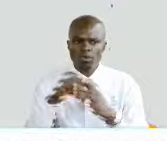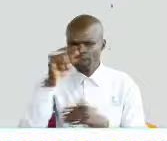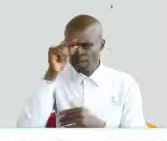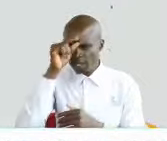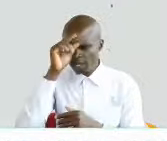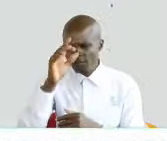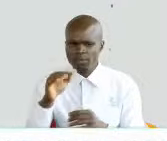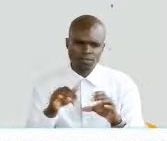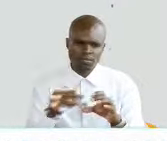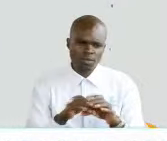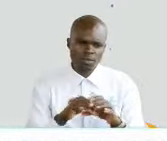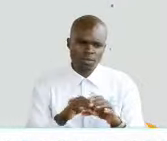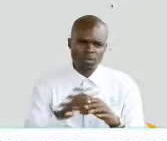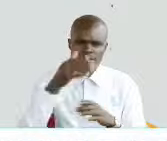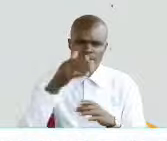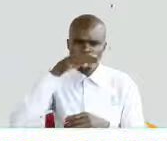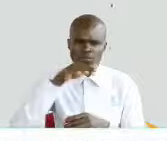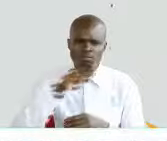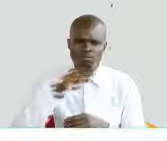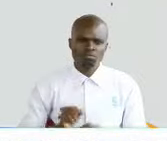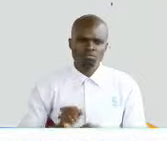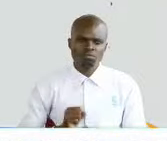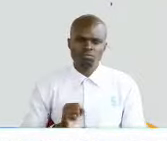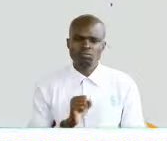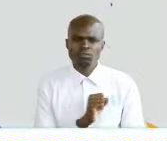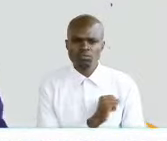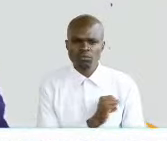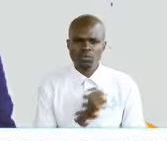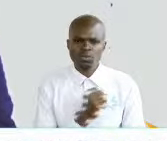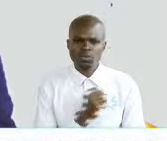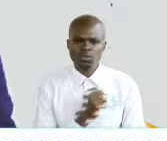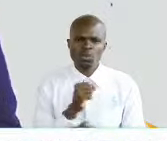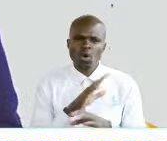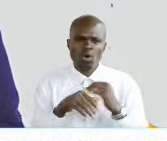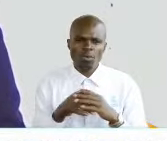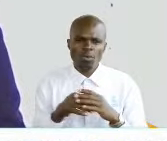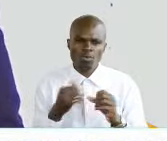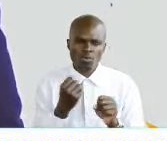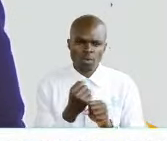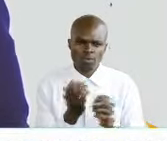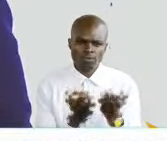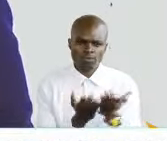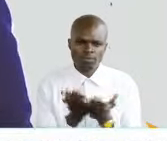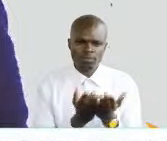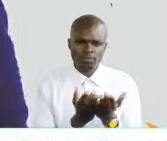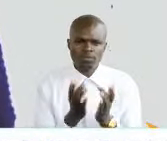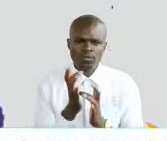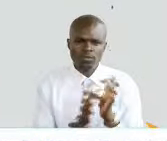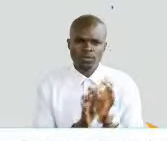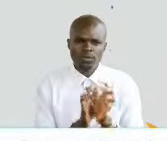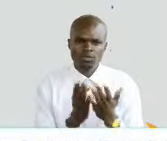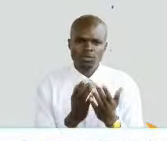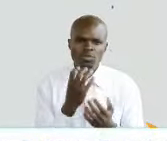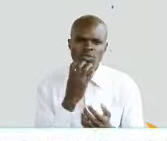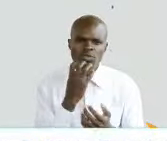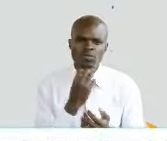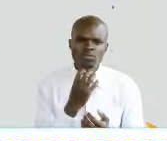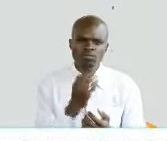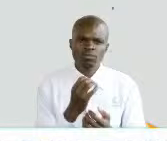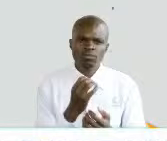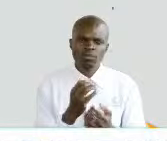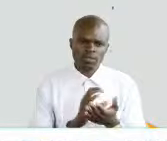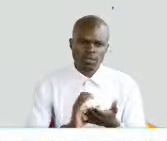members of parliament, senators, everybody who serves the people. Hebrews 6:10 says, God is not